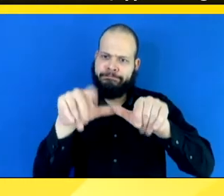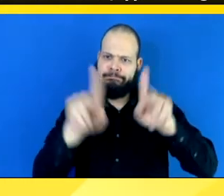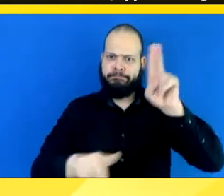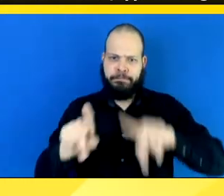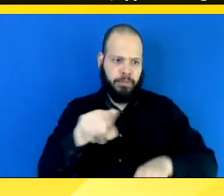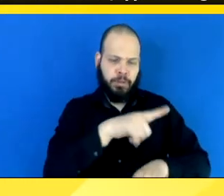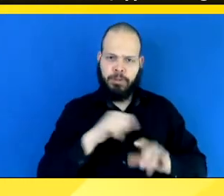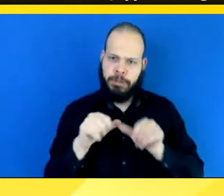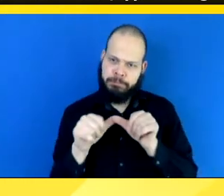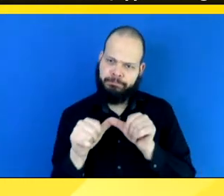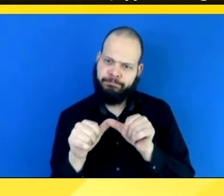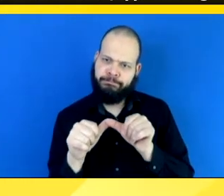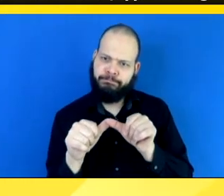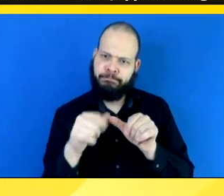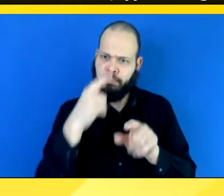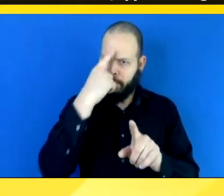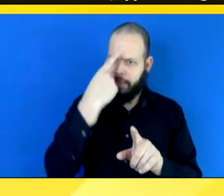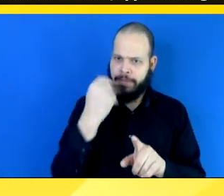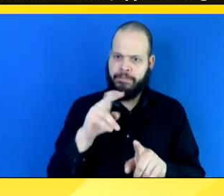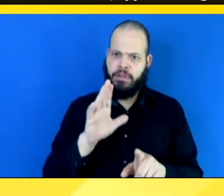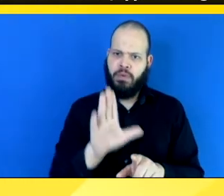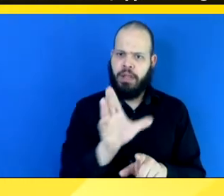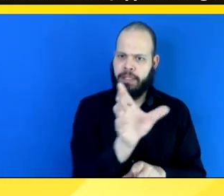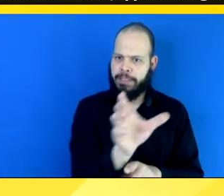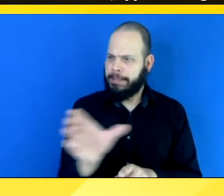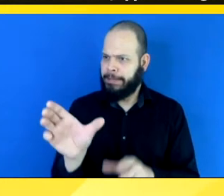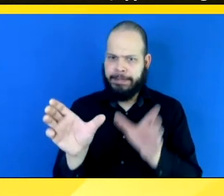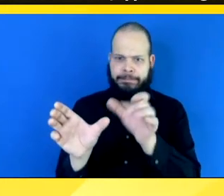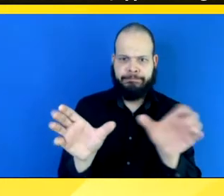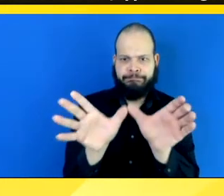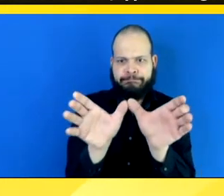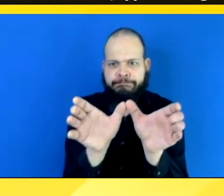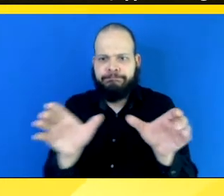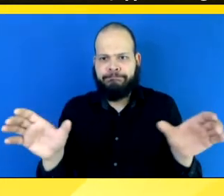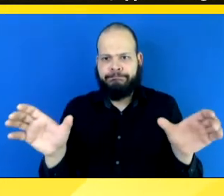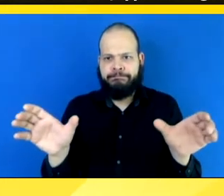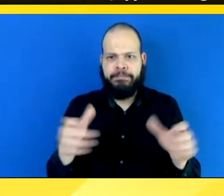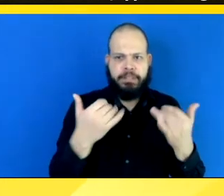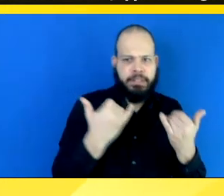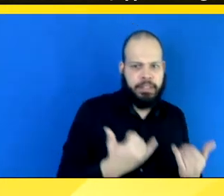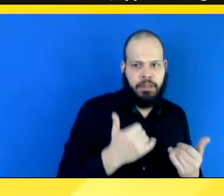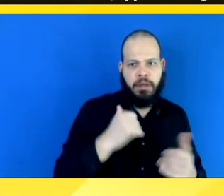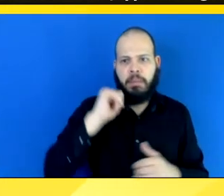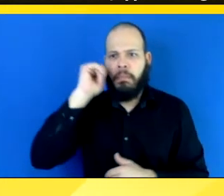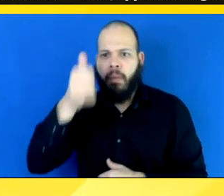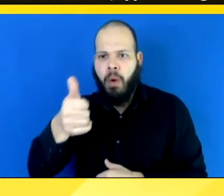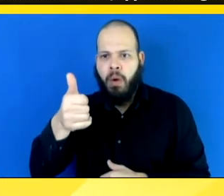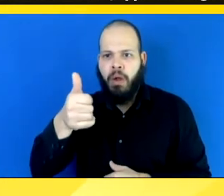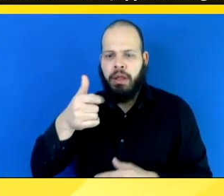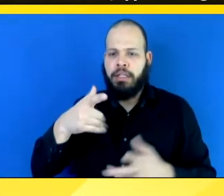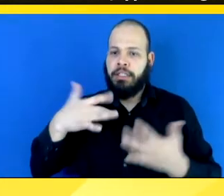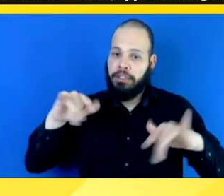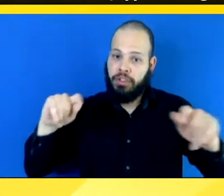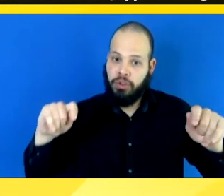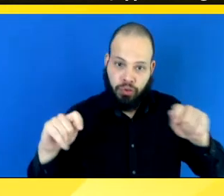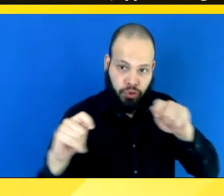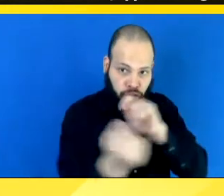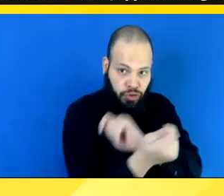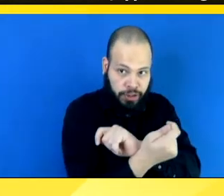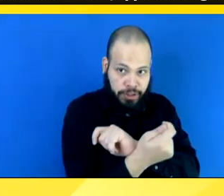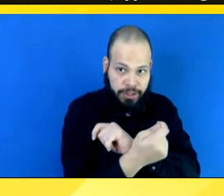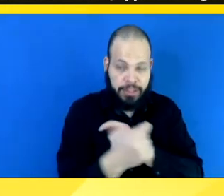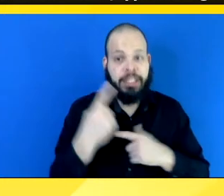segregation yesterday, today, and tomorrow. Did it before. Yeah. Jeff Bezos really ain't your